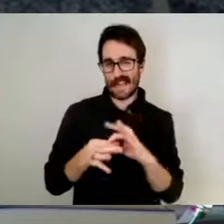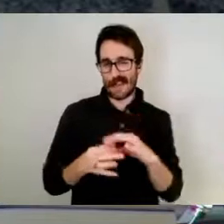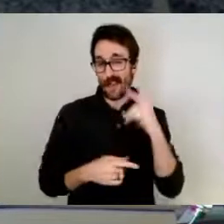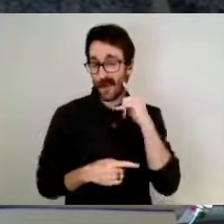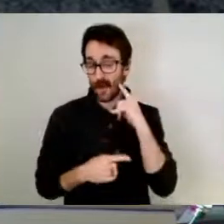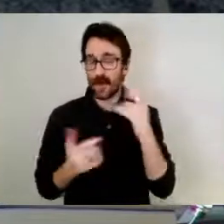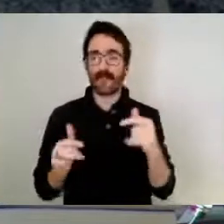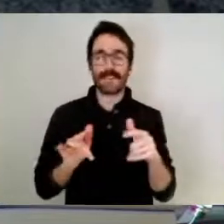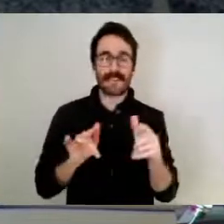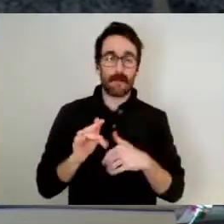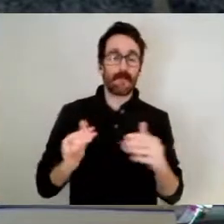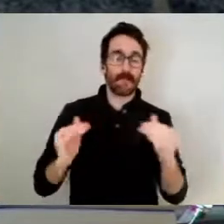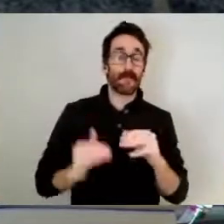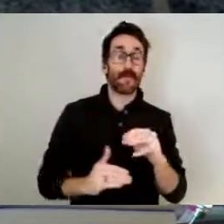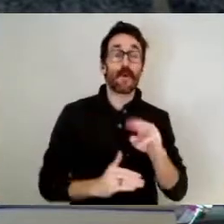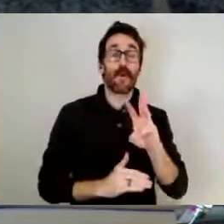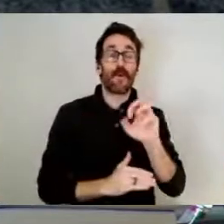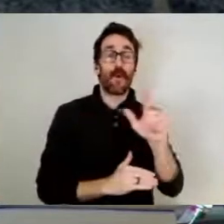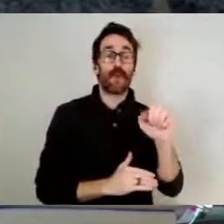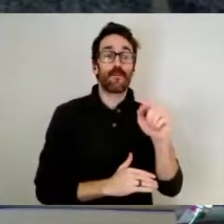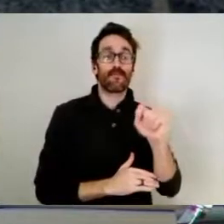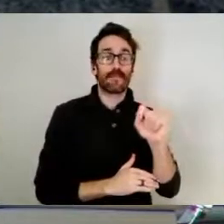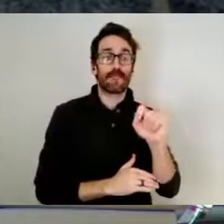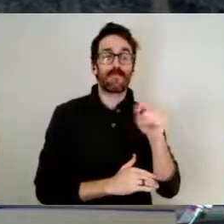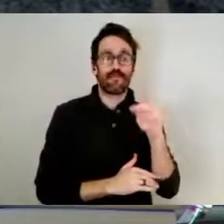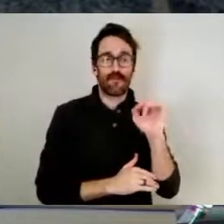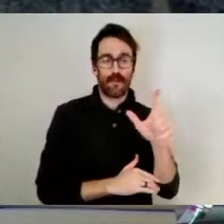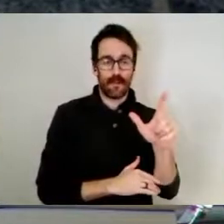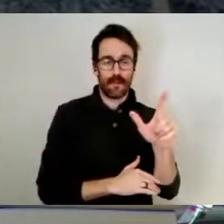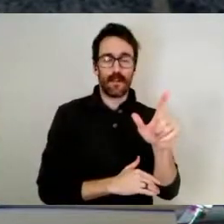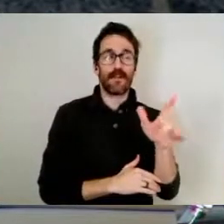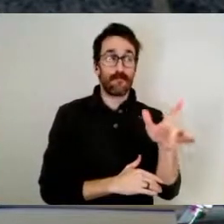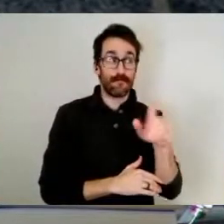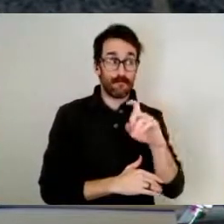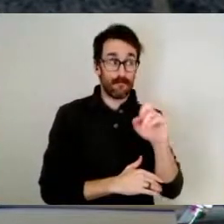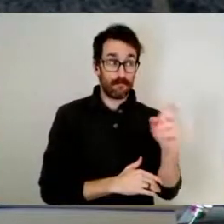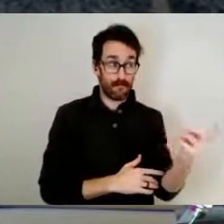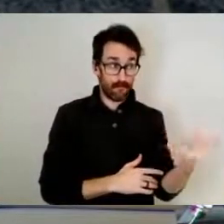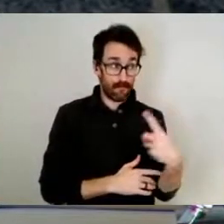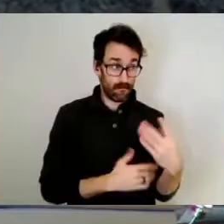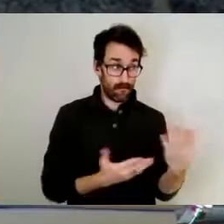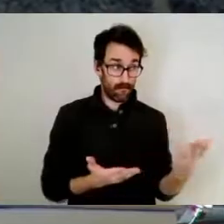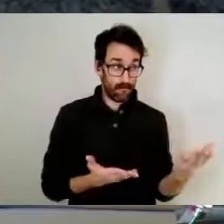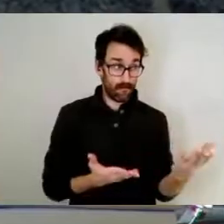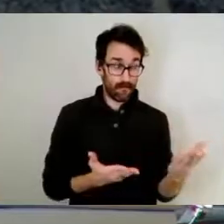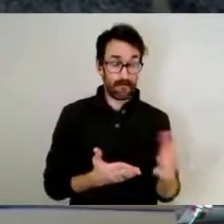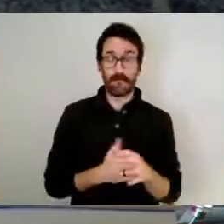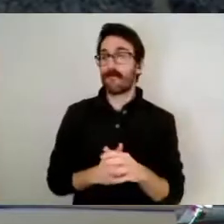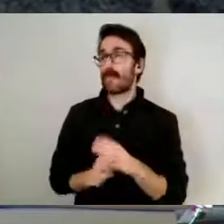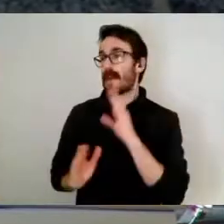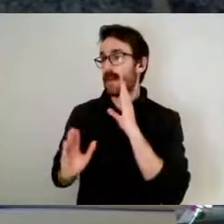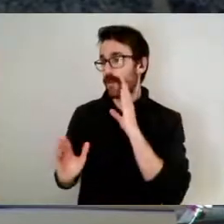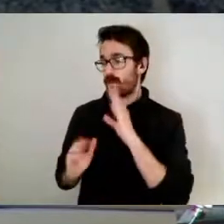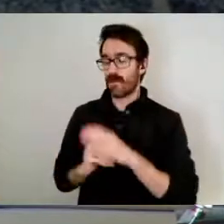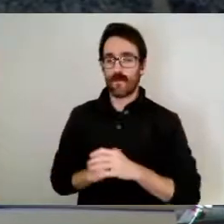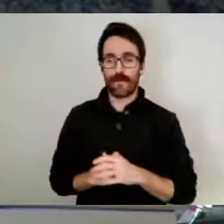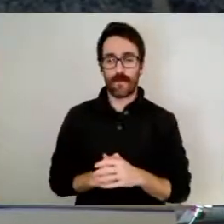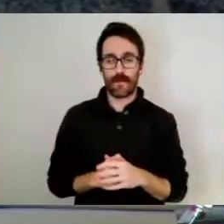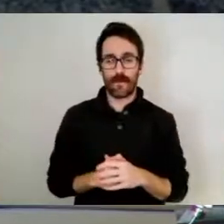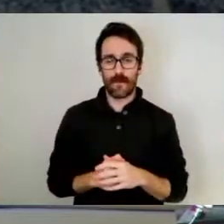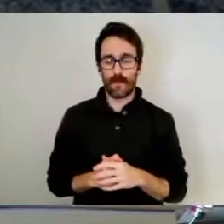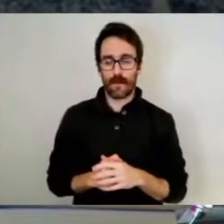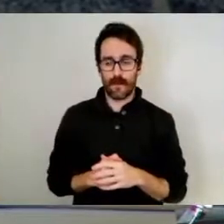to the additional 1,800 human resources, police officers and inspectors that we